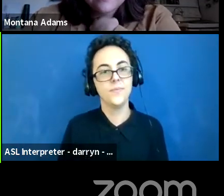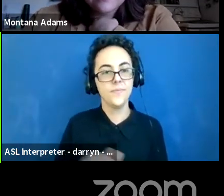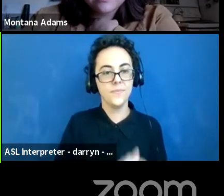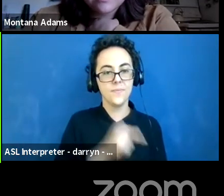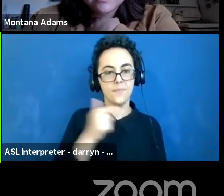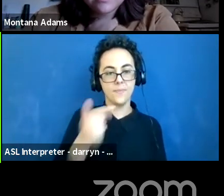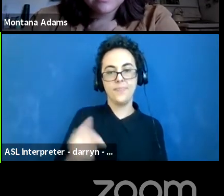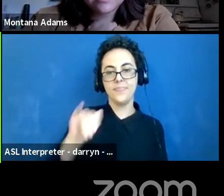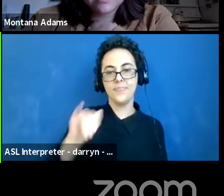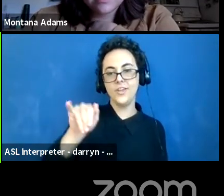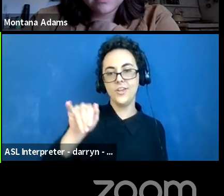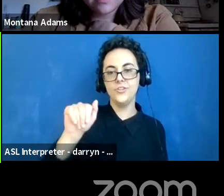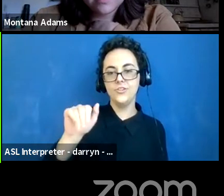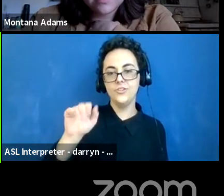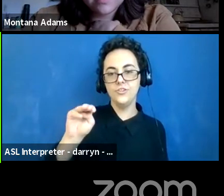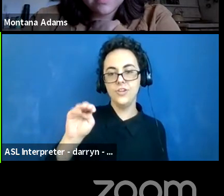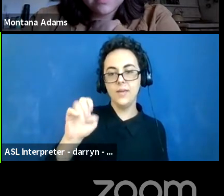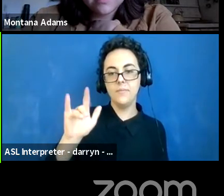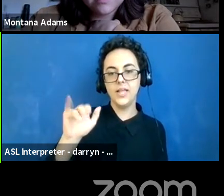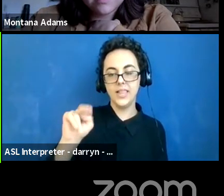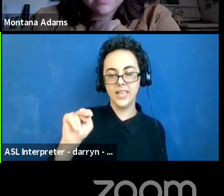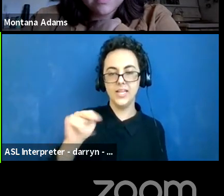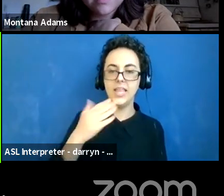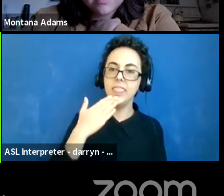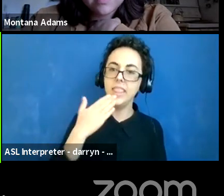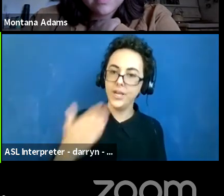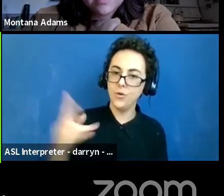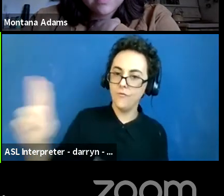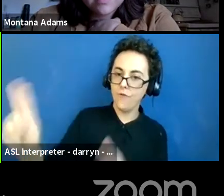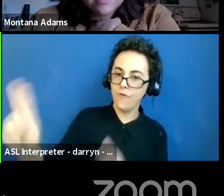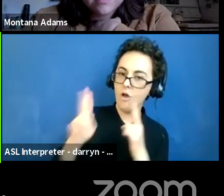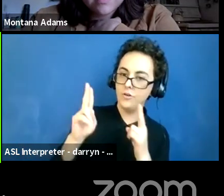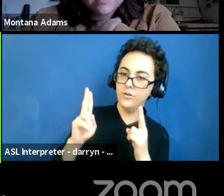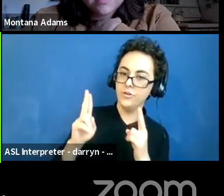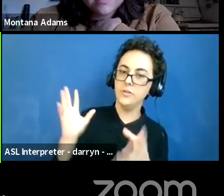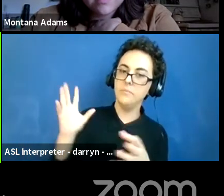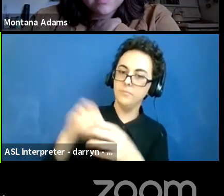for the honor of being here to be asked to the panel. Thank you, Emily.